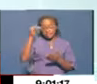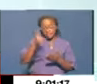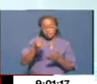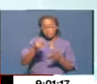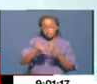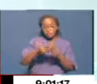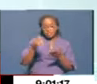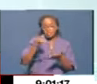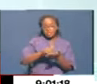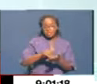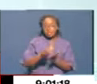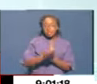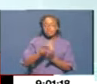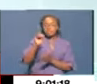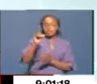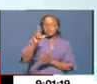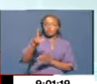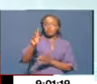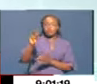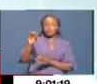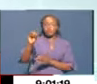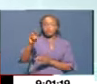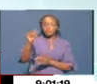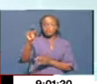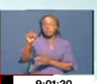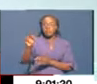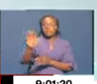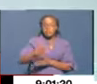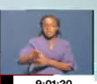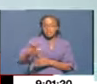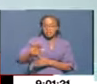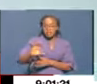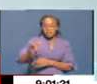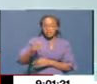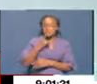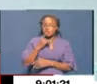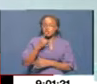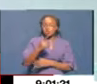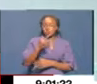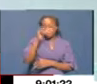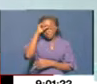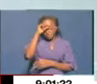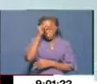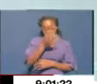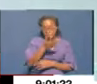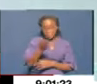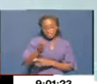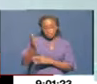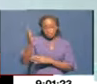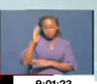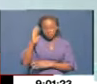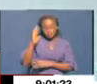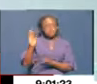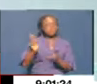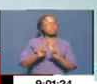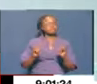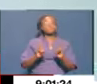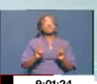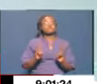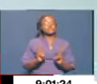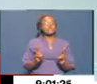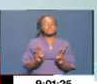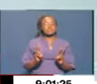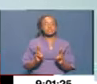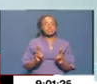About Ol-Moran area of the county, despite an assurance from the government that security has been beefed up. A